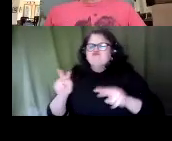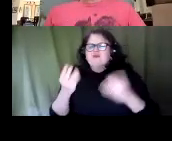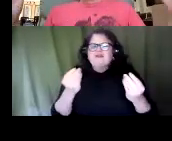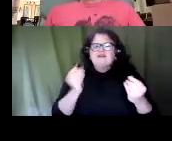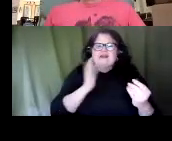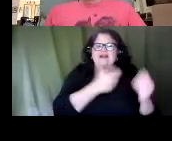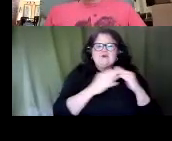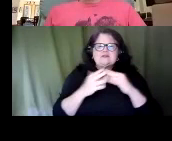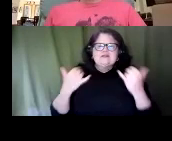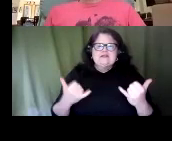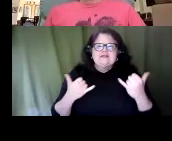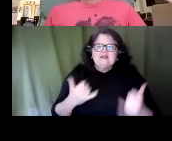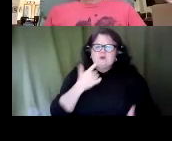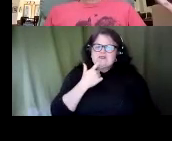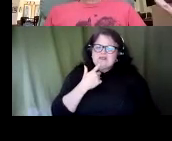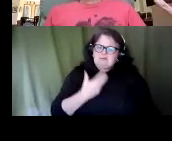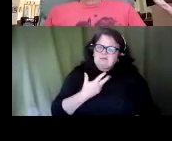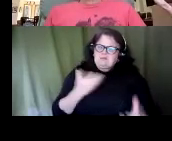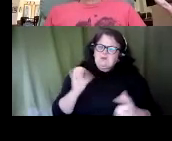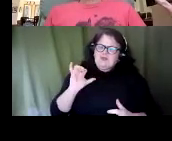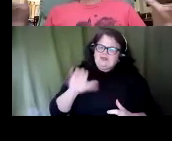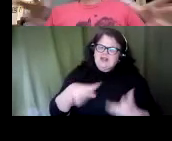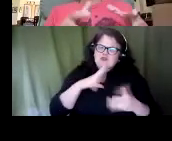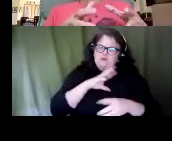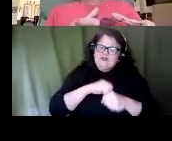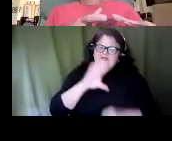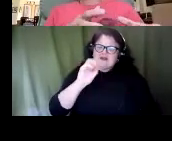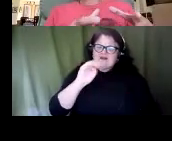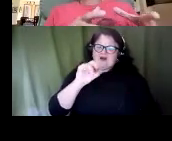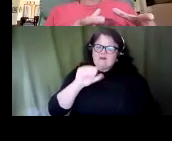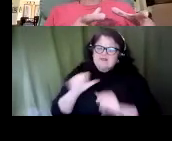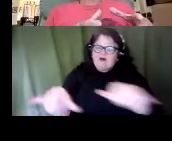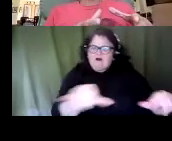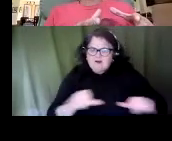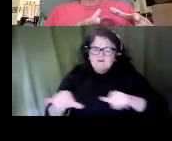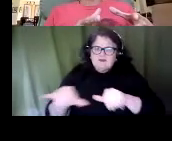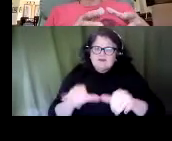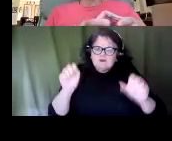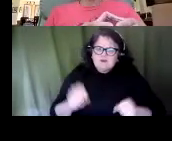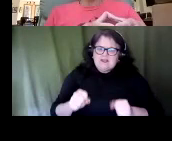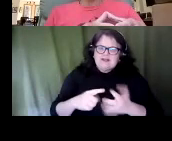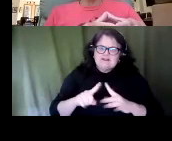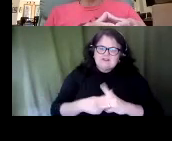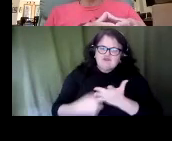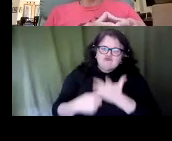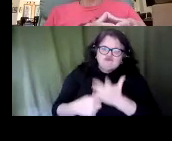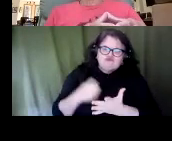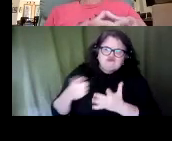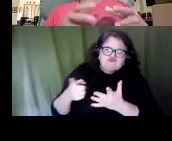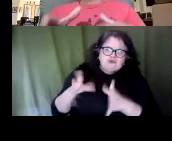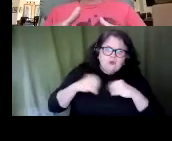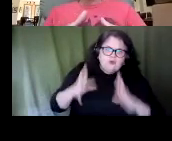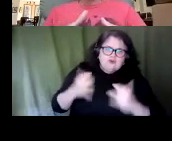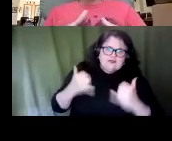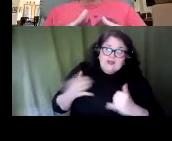and say, in the long term, we want this to be in the commons, we could start negotiating with property owners now to say, will you give a purchase option